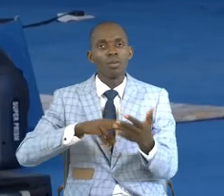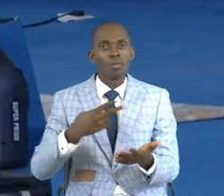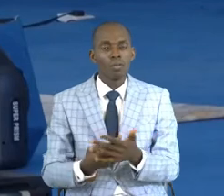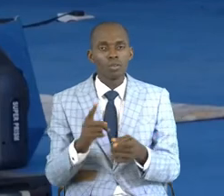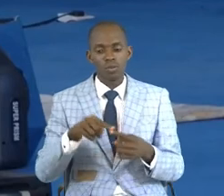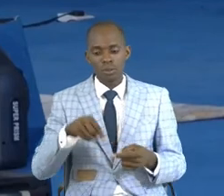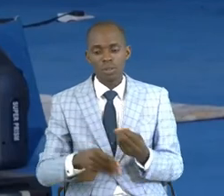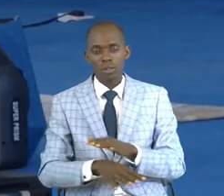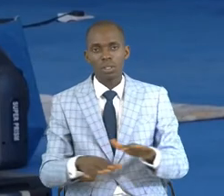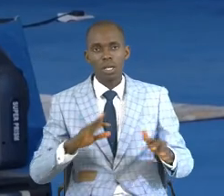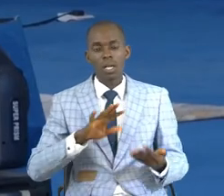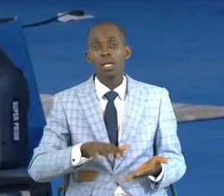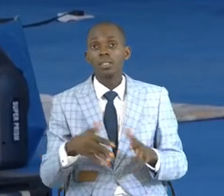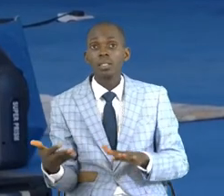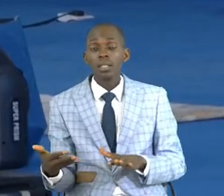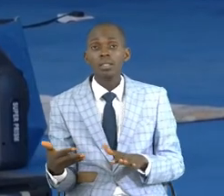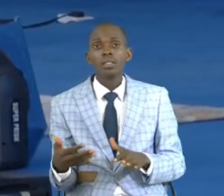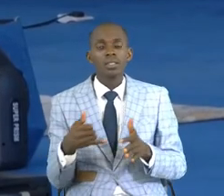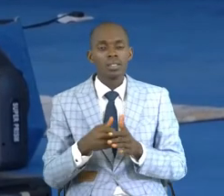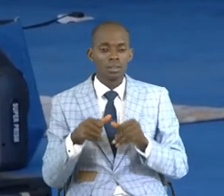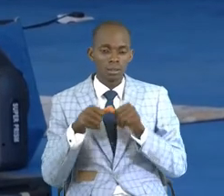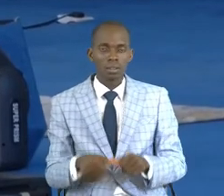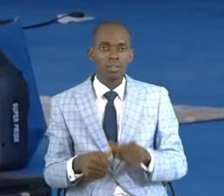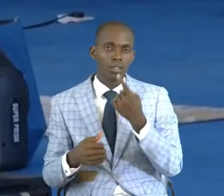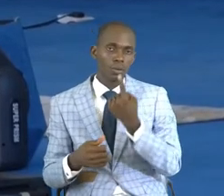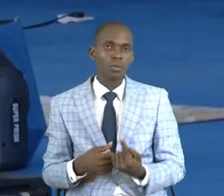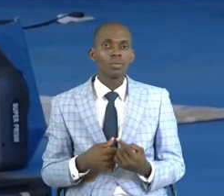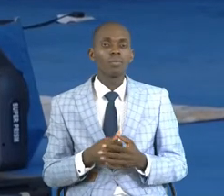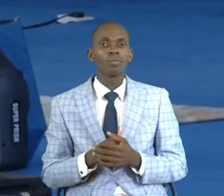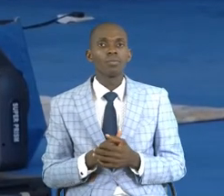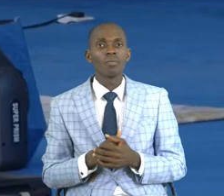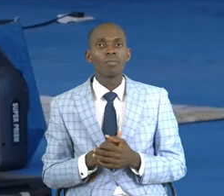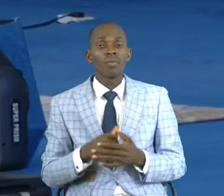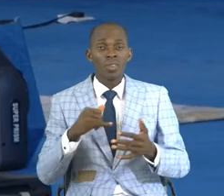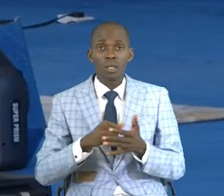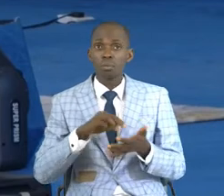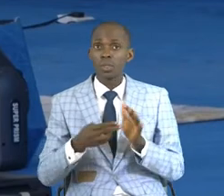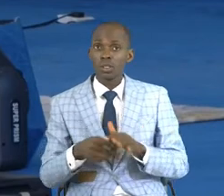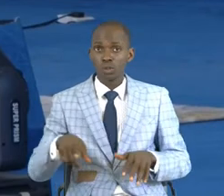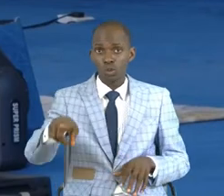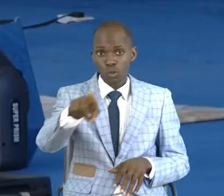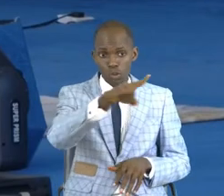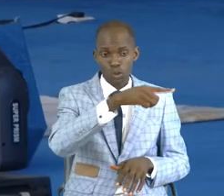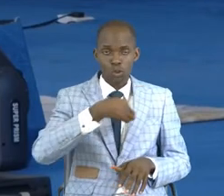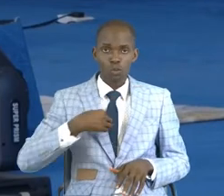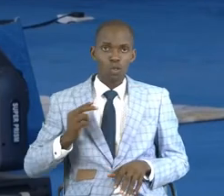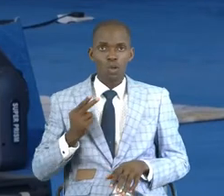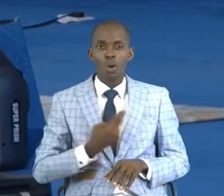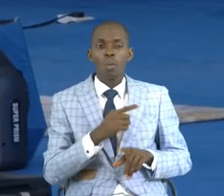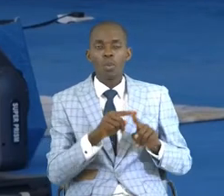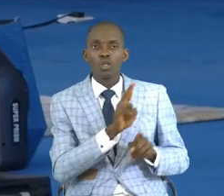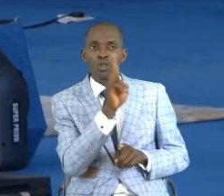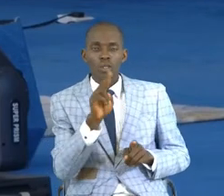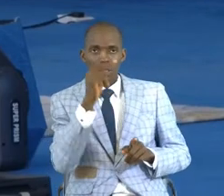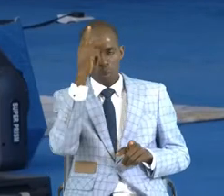it abideth alone. He's talking about us, but he's using the illustration of